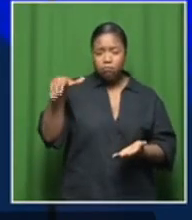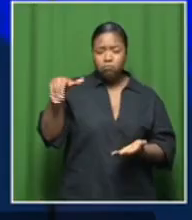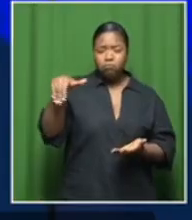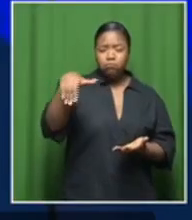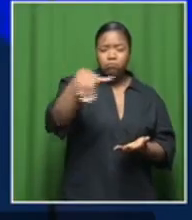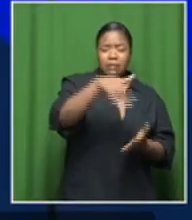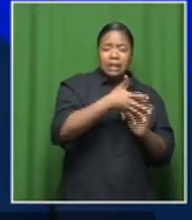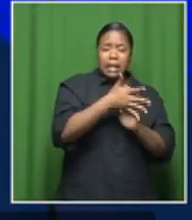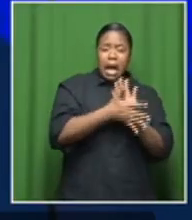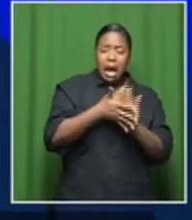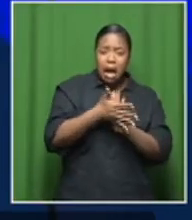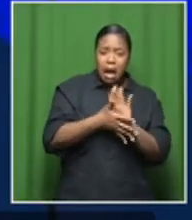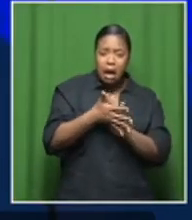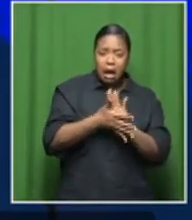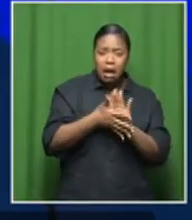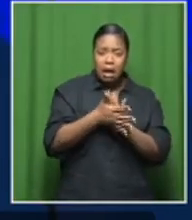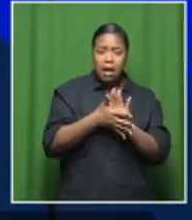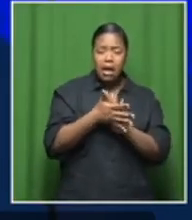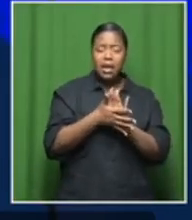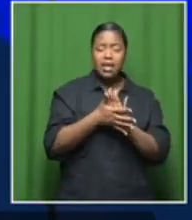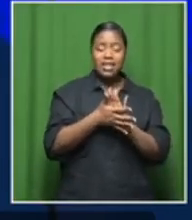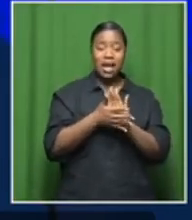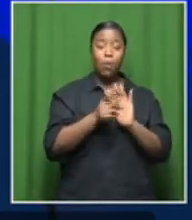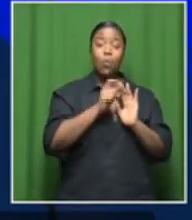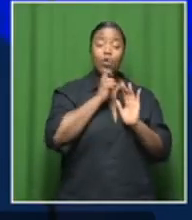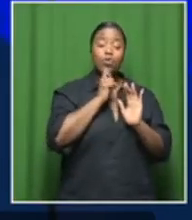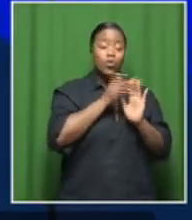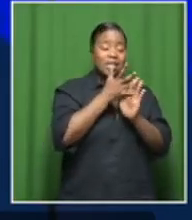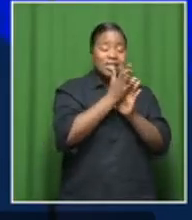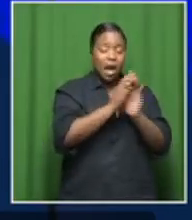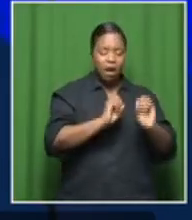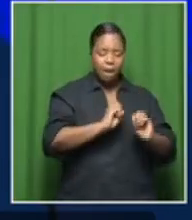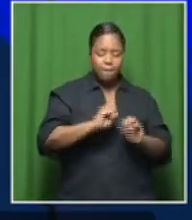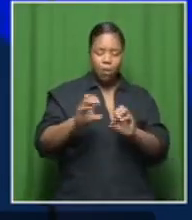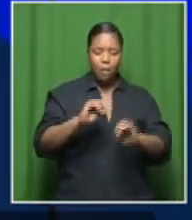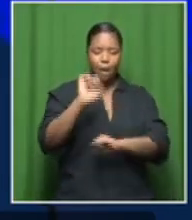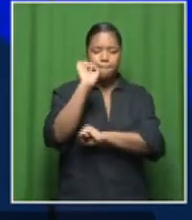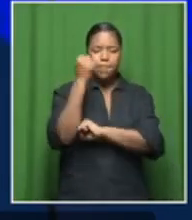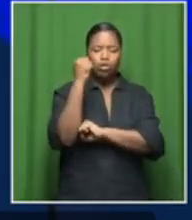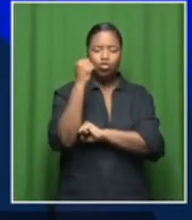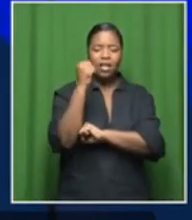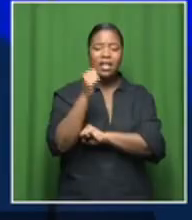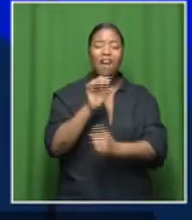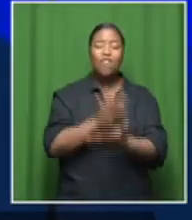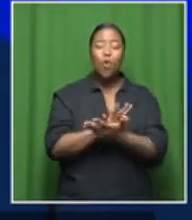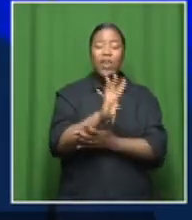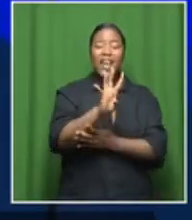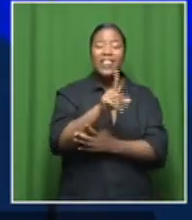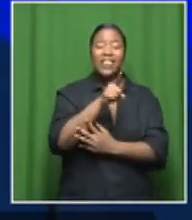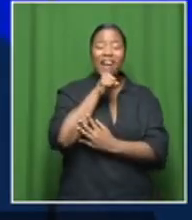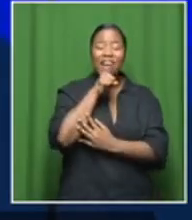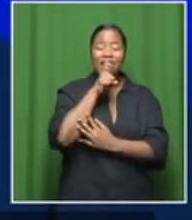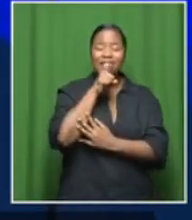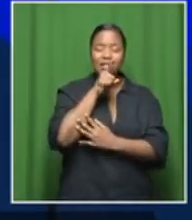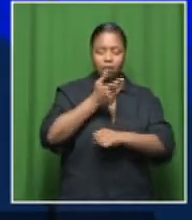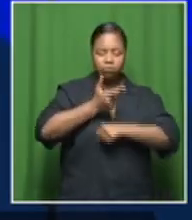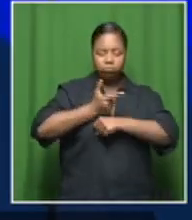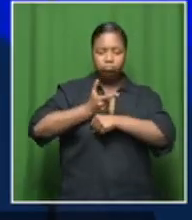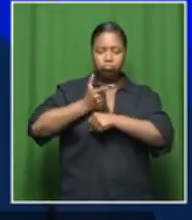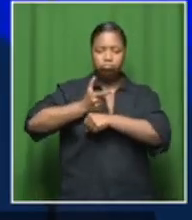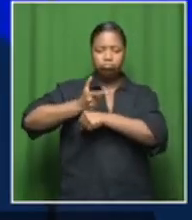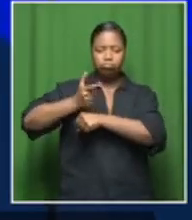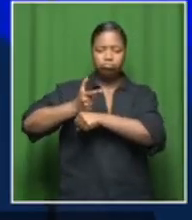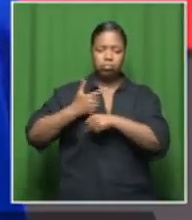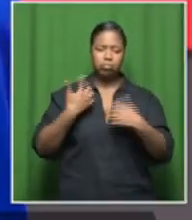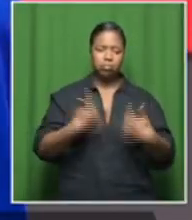will be available to train South African Sign Language AI system. We have over 14,000 videos that we have created so far.